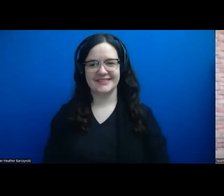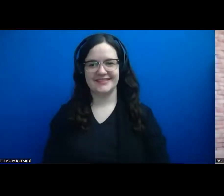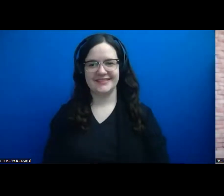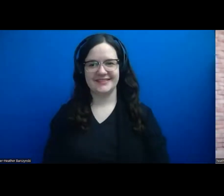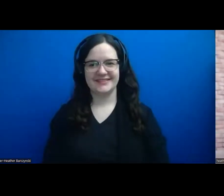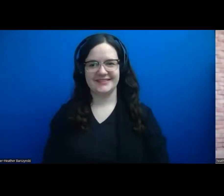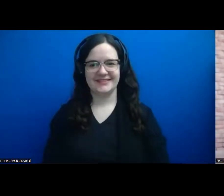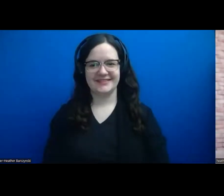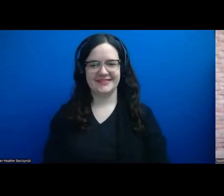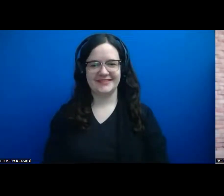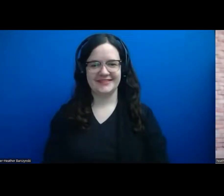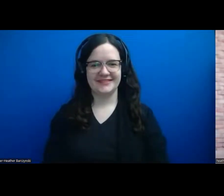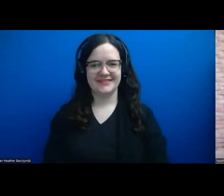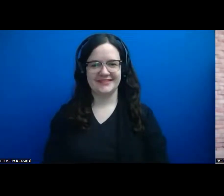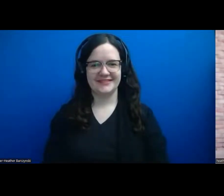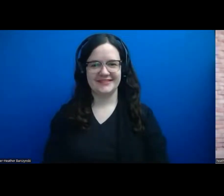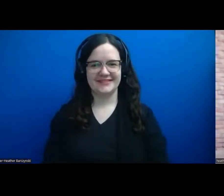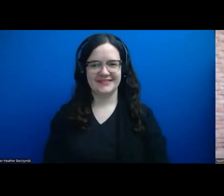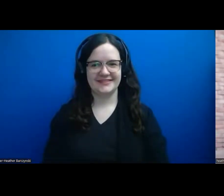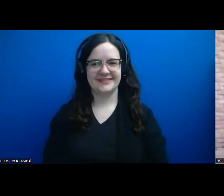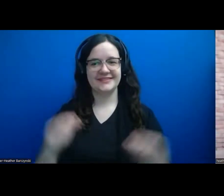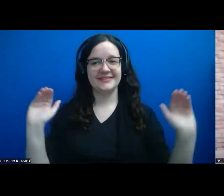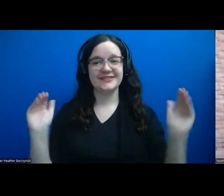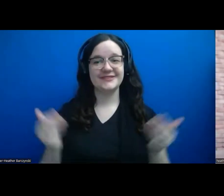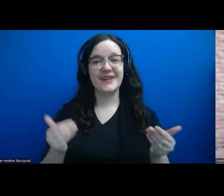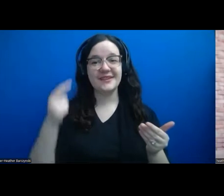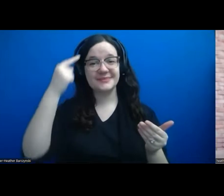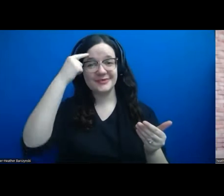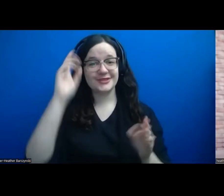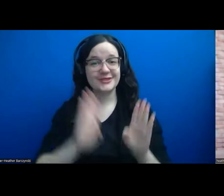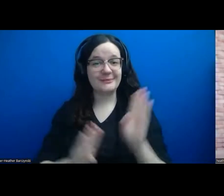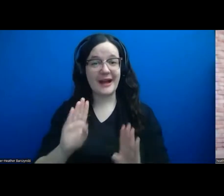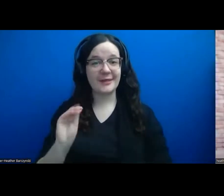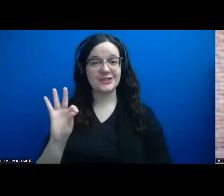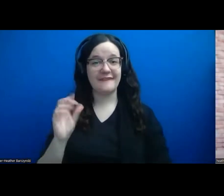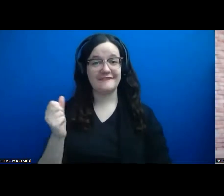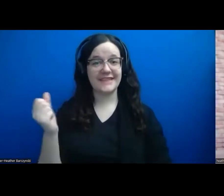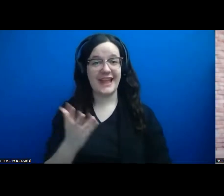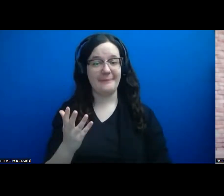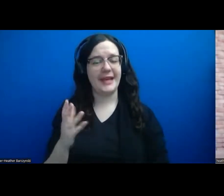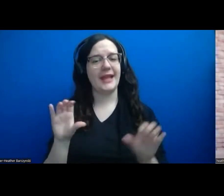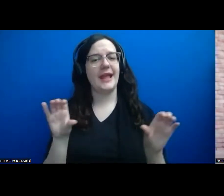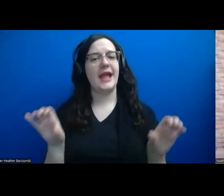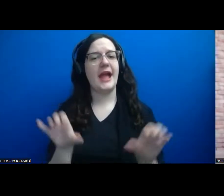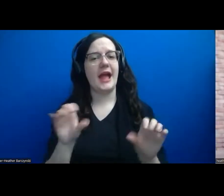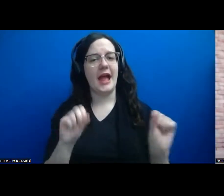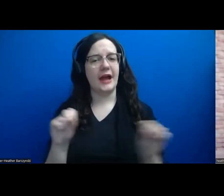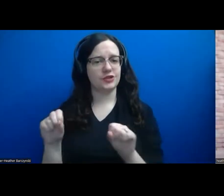So welcome to the Neurobiology of Gambling, Actionable Tools for